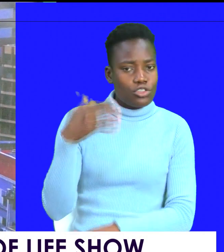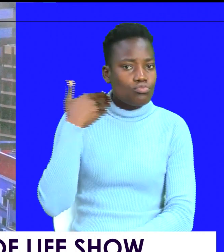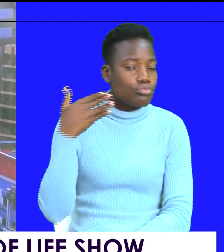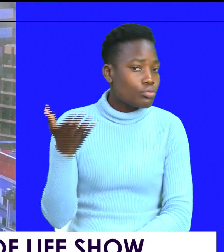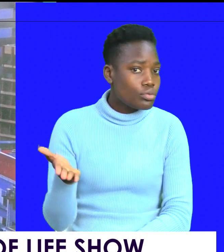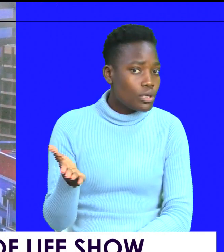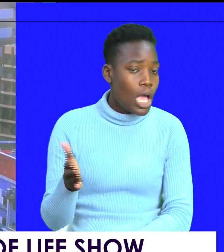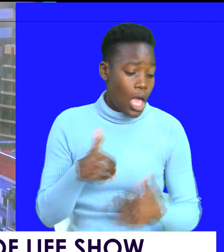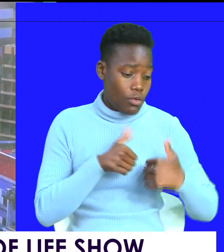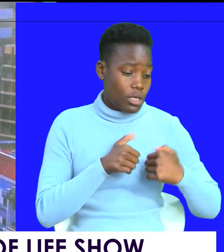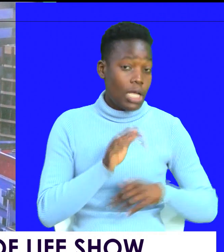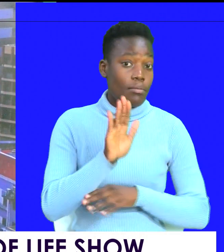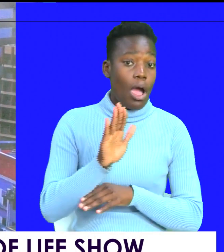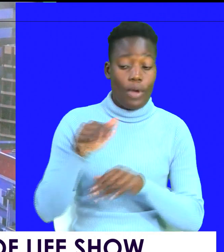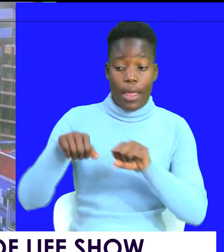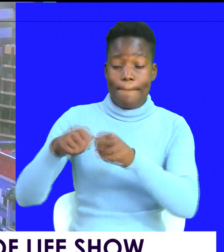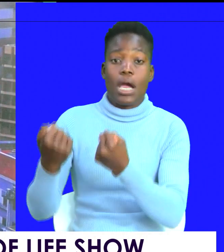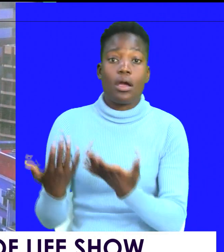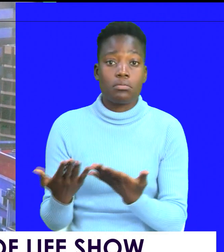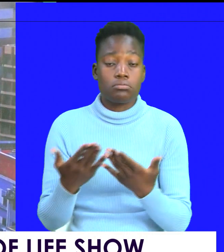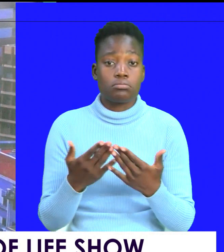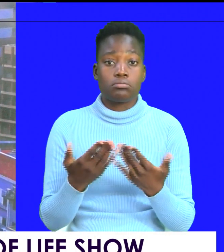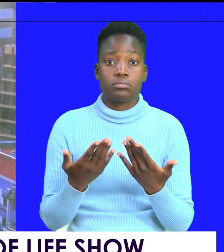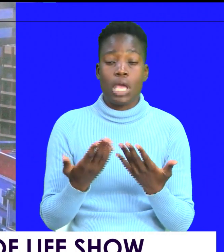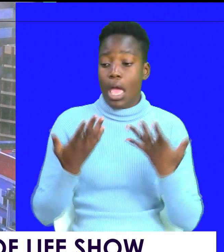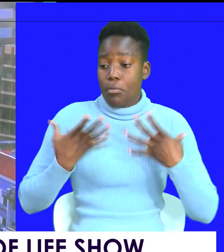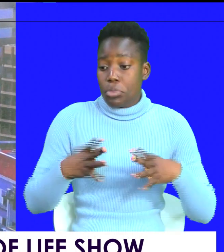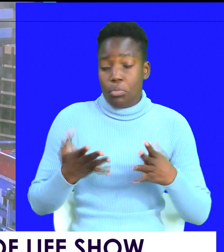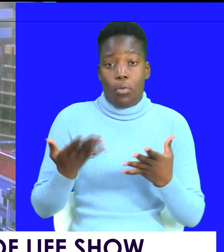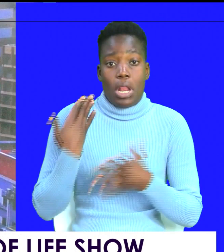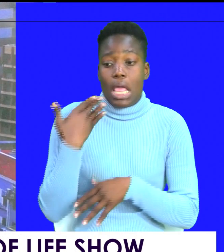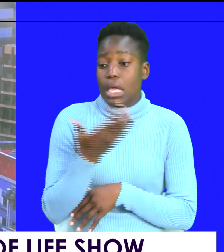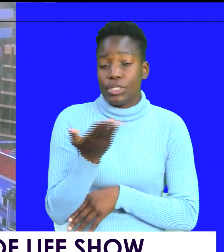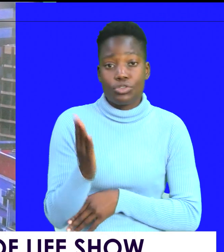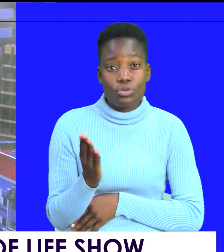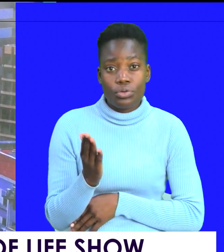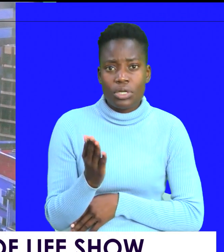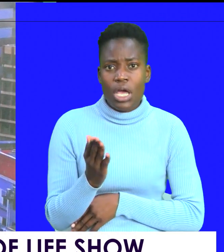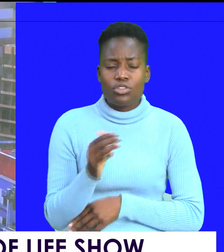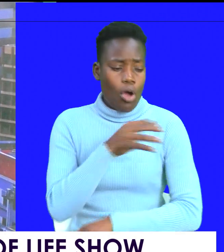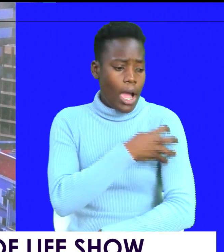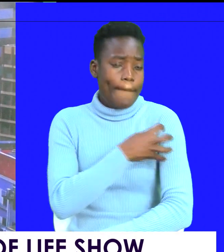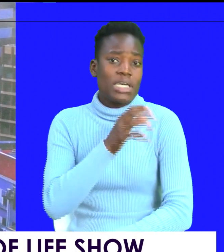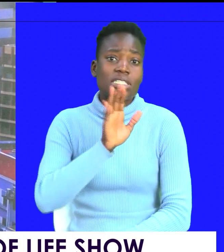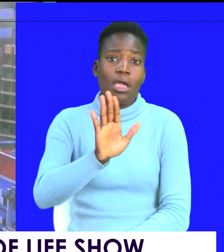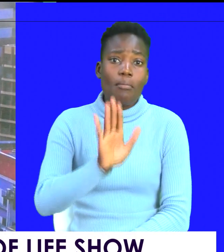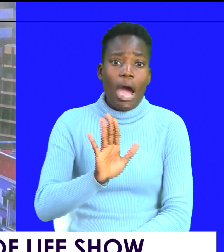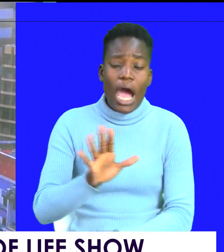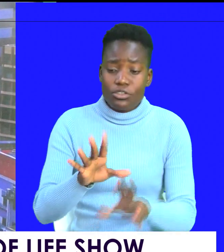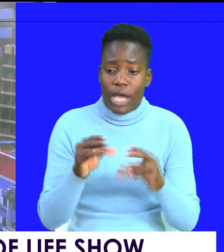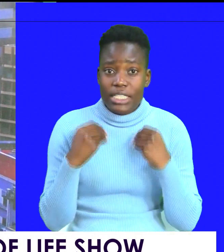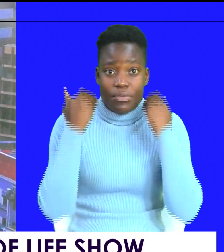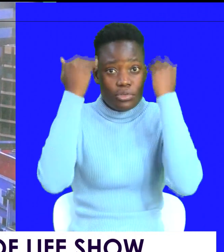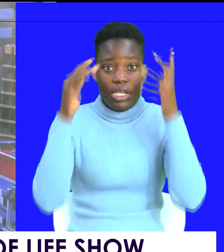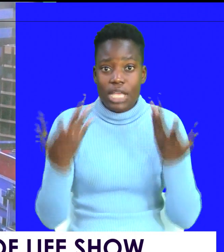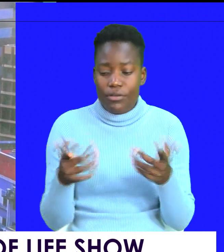Your girlfriend will leave you. Your boyfriend will leave you. People will be malicious on you. What is your capacity to take stress? That is